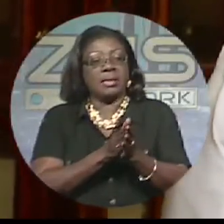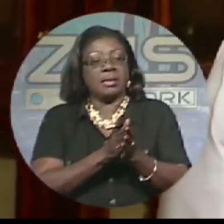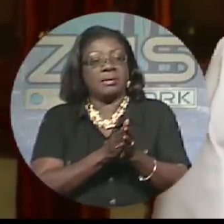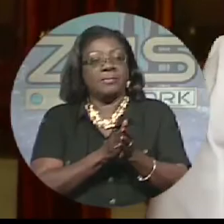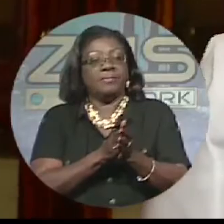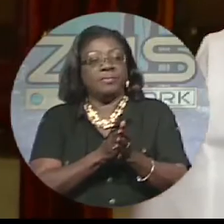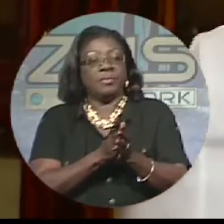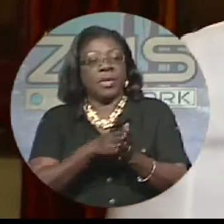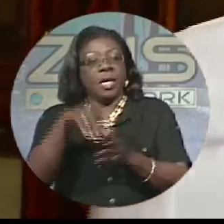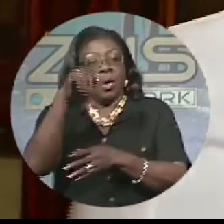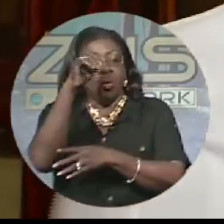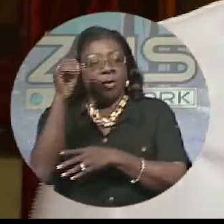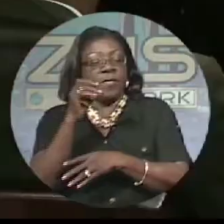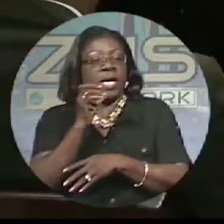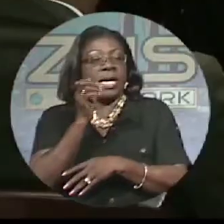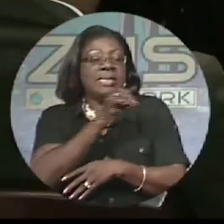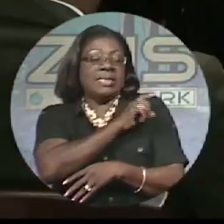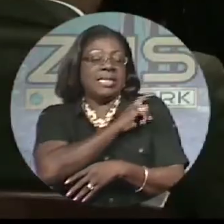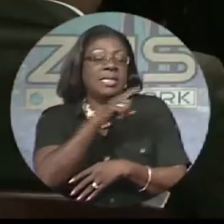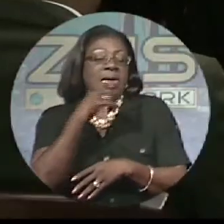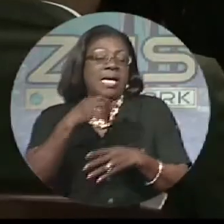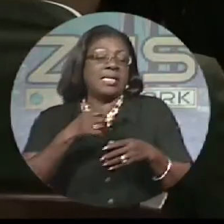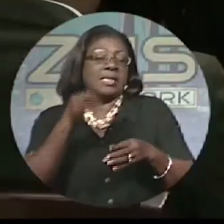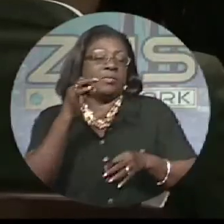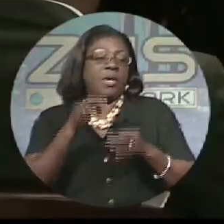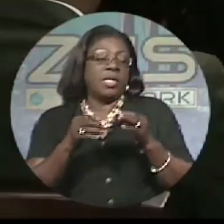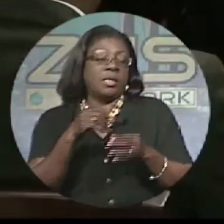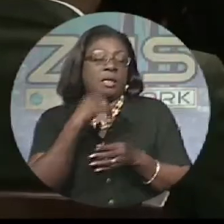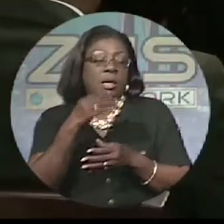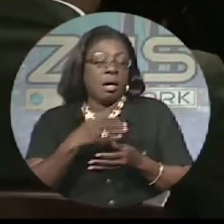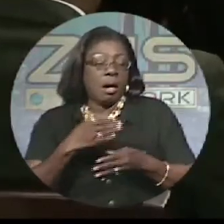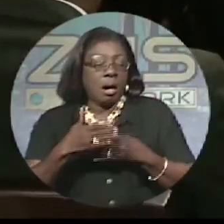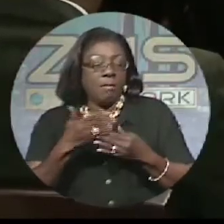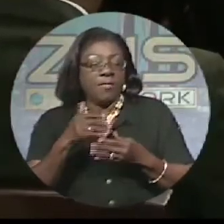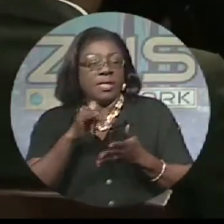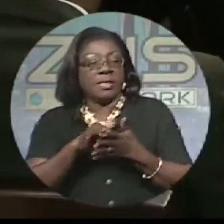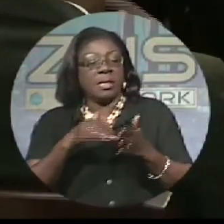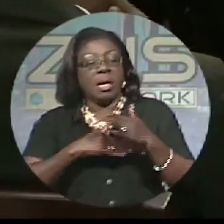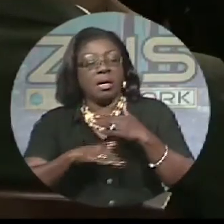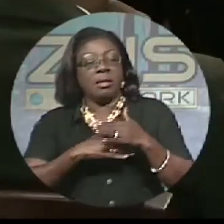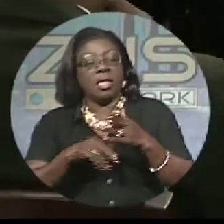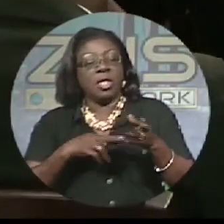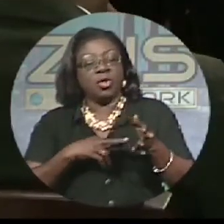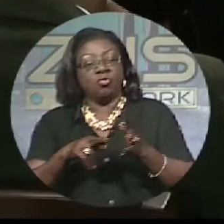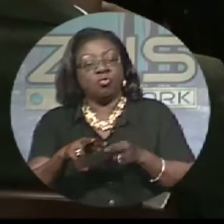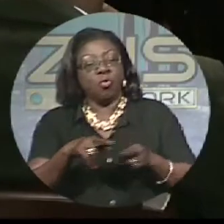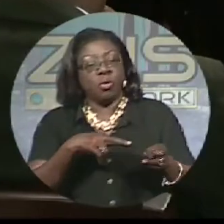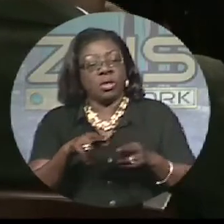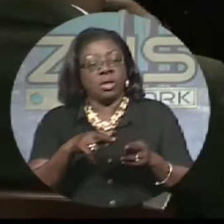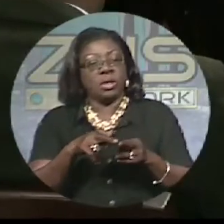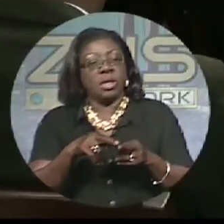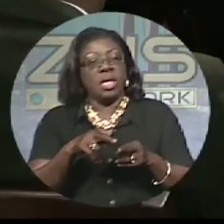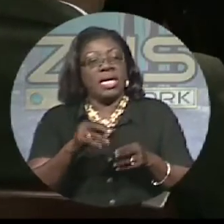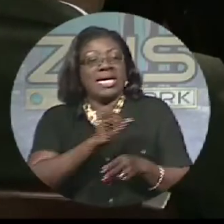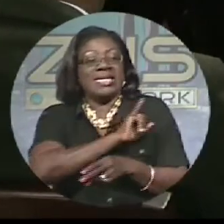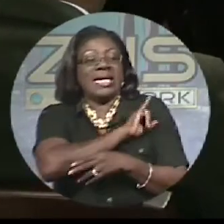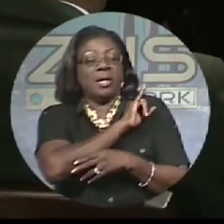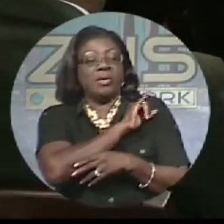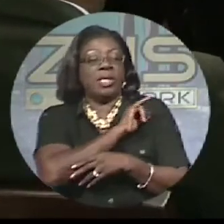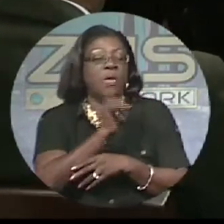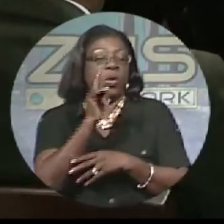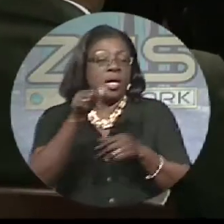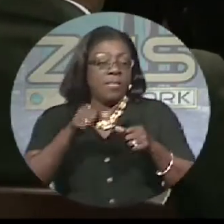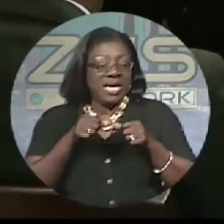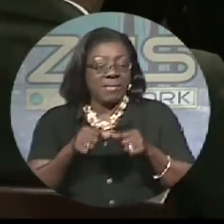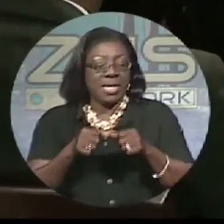Senior Manager Vivian Dean expressed confidence that under these regulations, integrity will be maintained. She affirmed the government stands